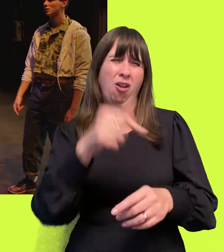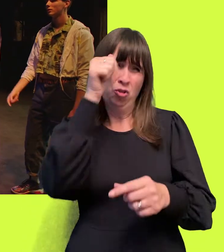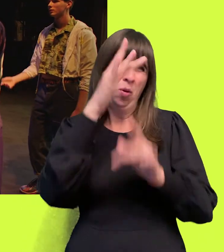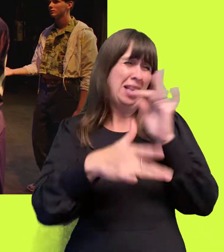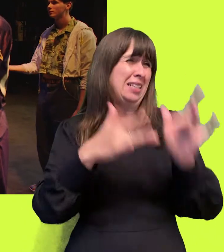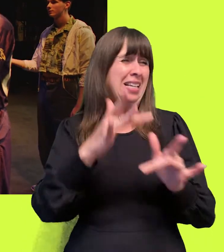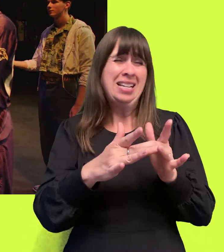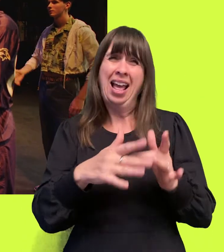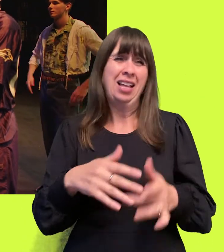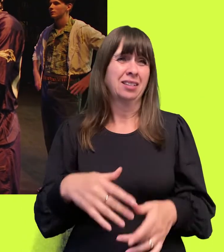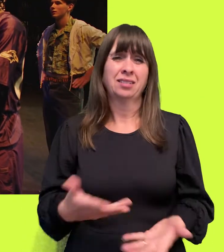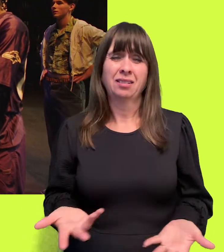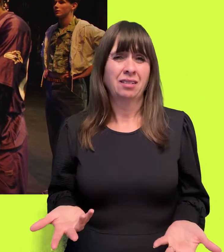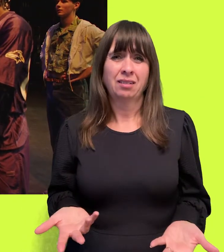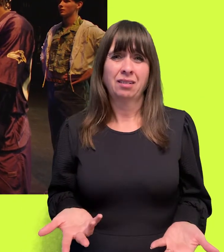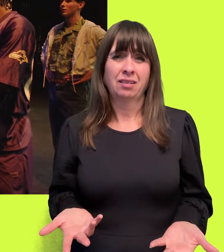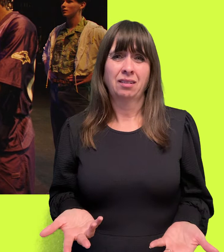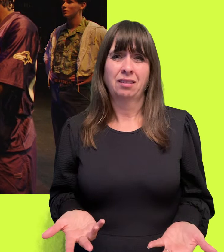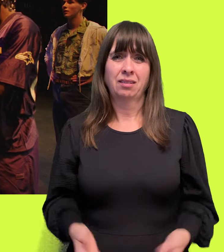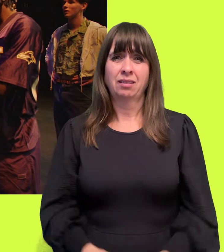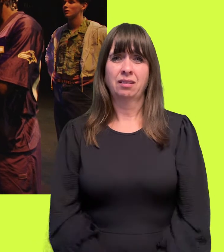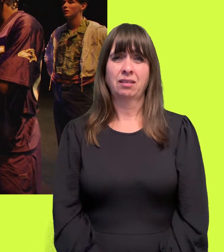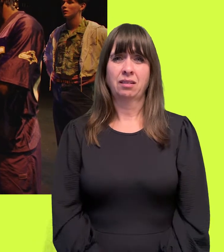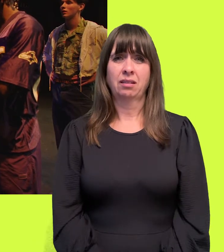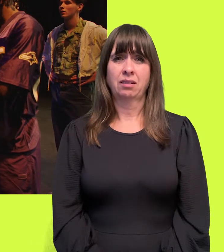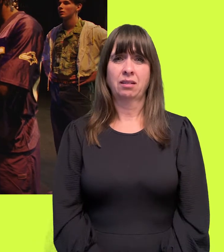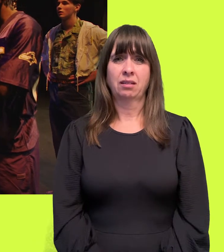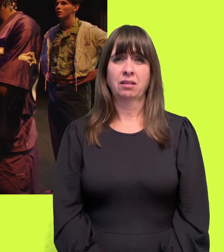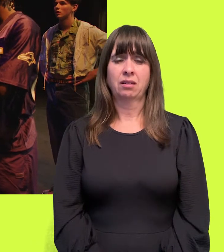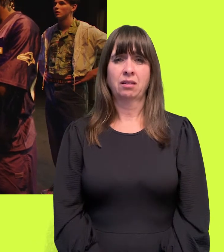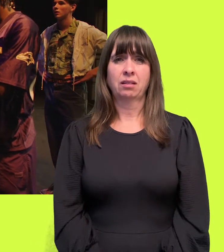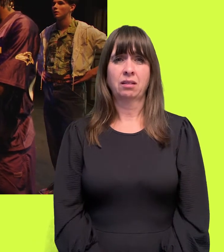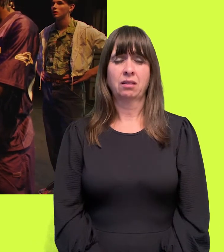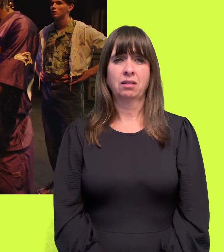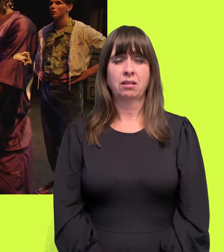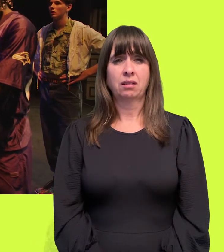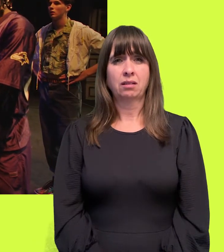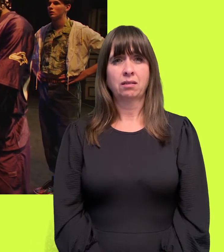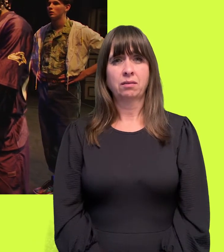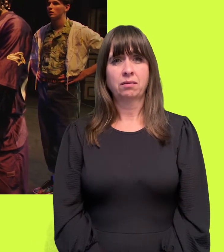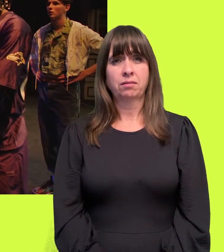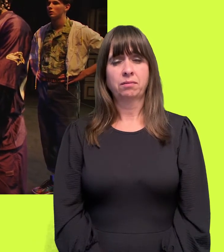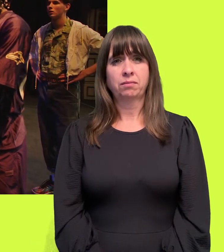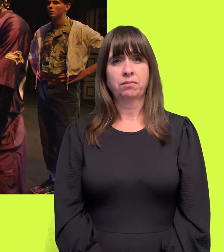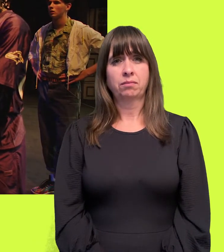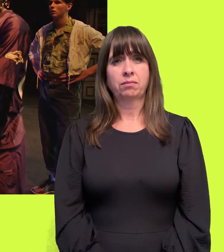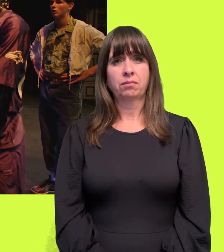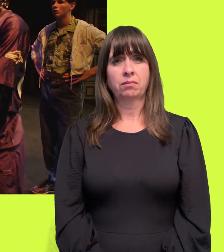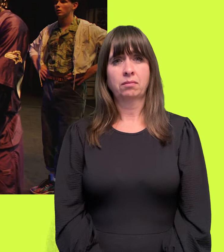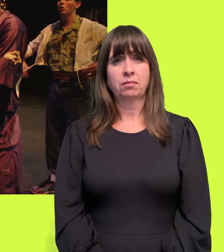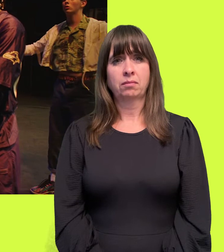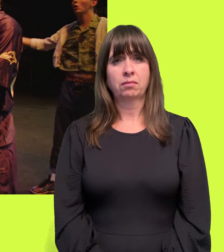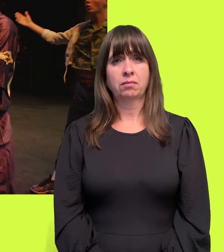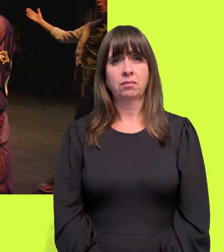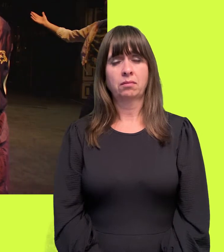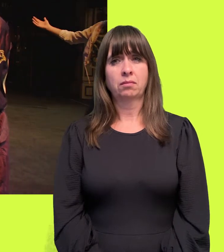of crazy shit like that. You know that. So why is this different? Because it's not only the adverts and the